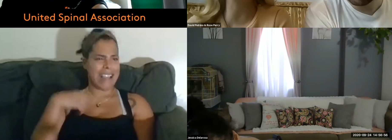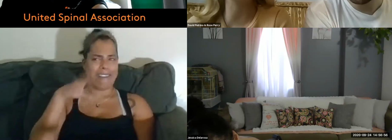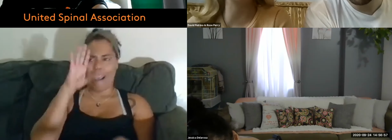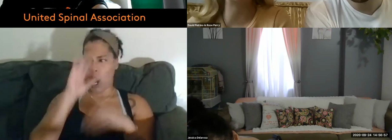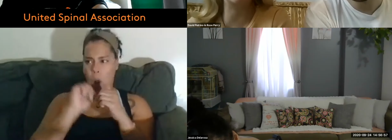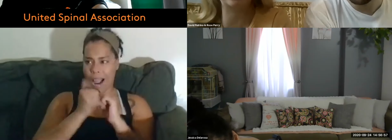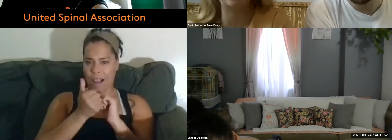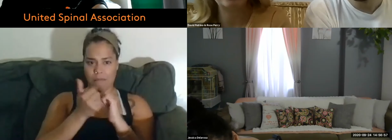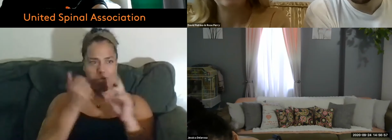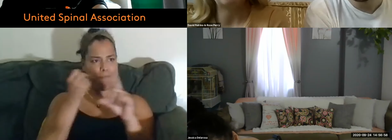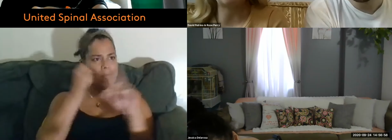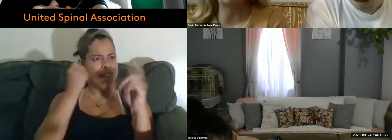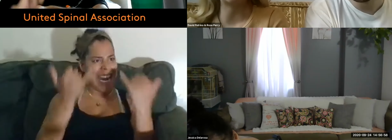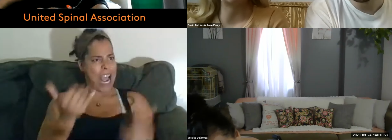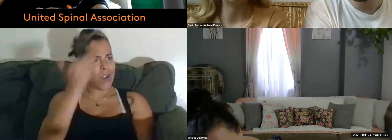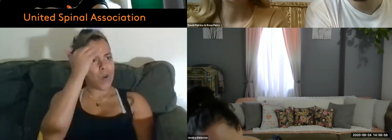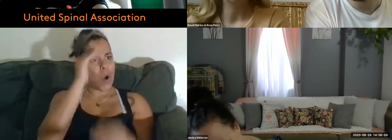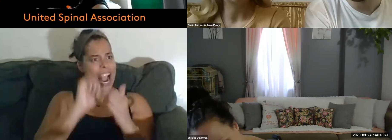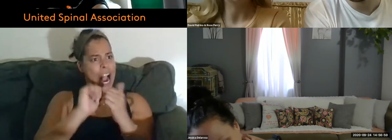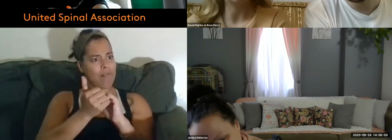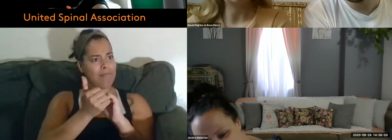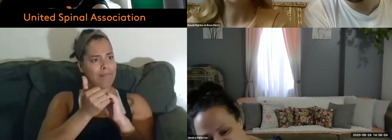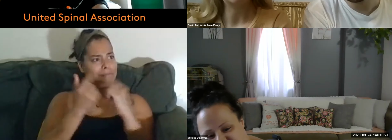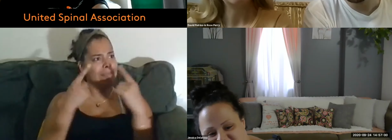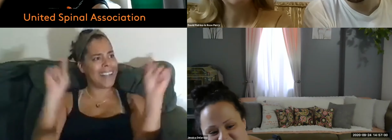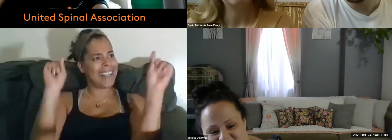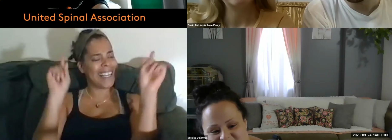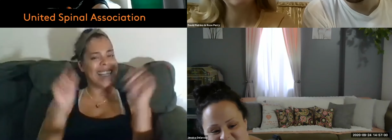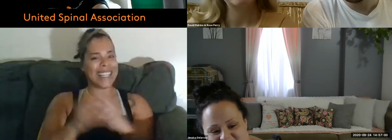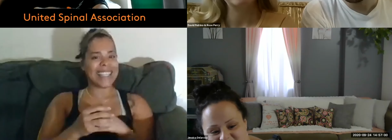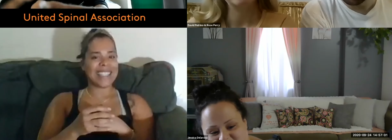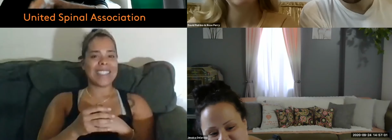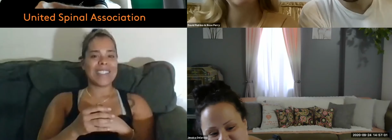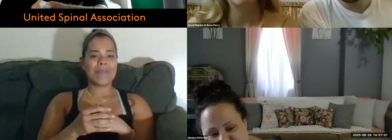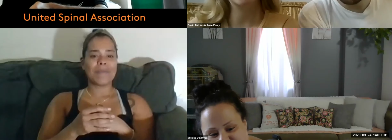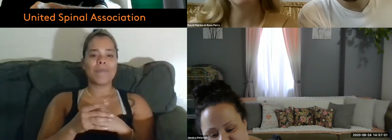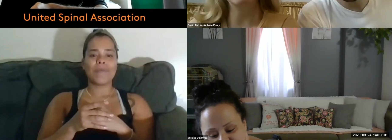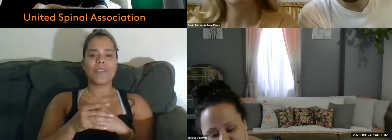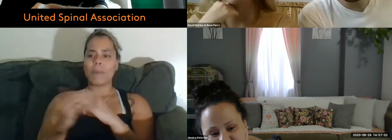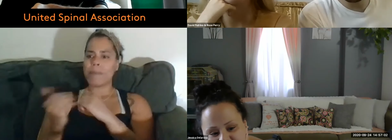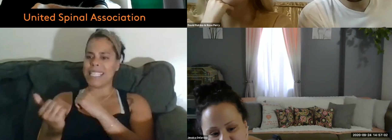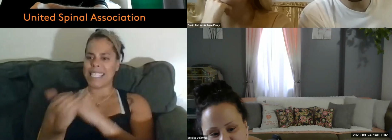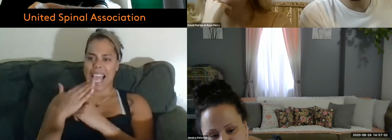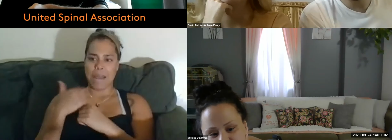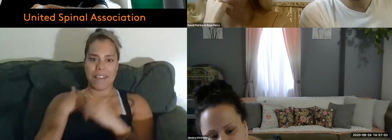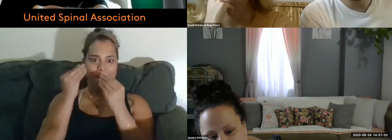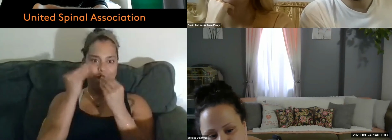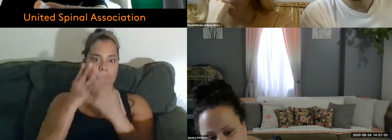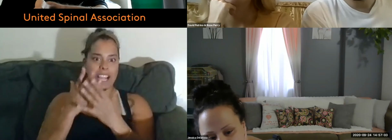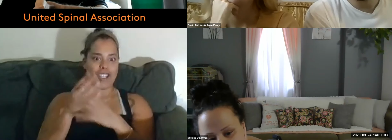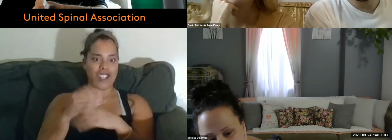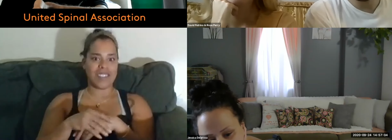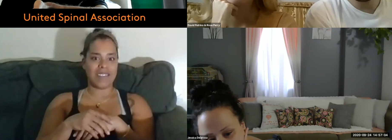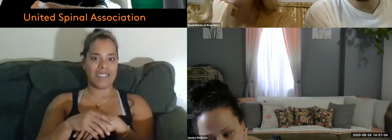know how to use Zoom. And You have to yeah. send me the information so I can get it to Maria de la Yeah. O and